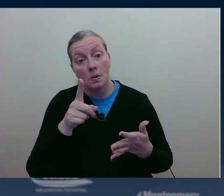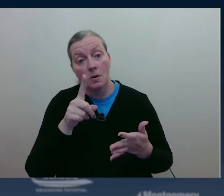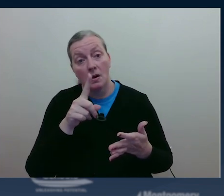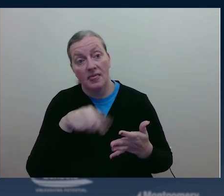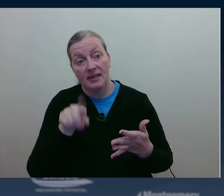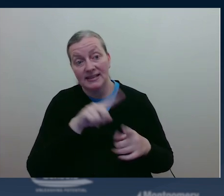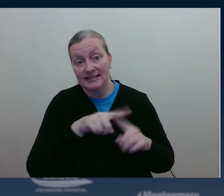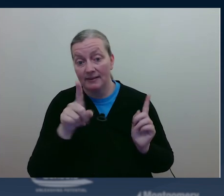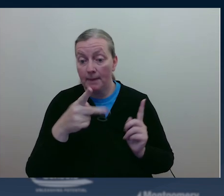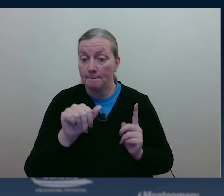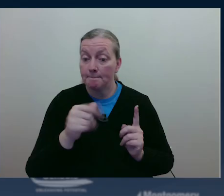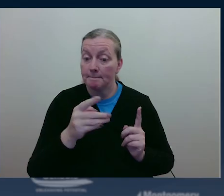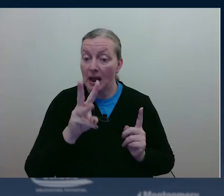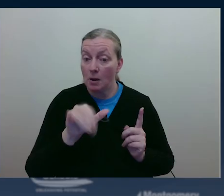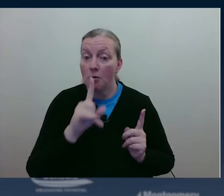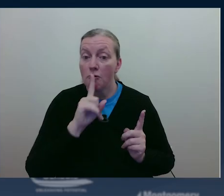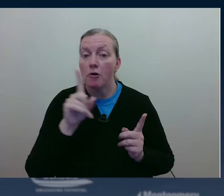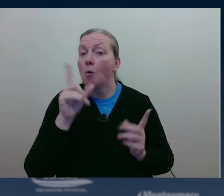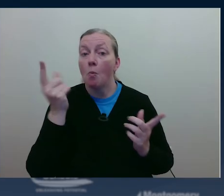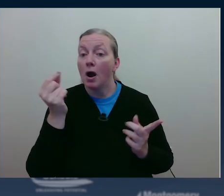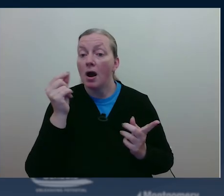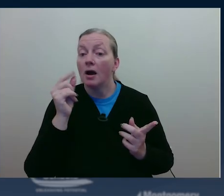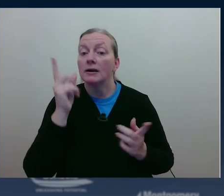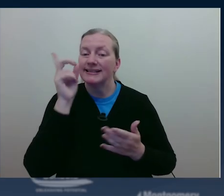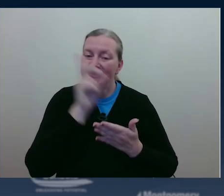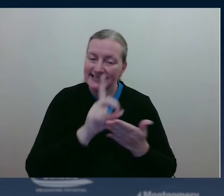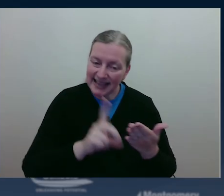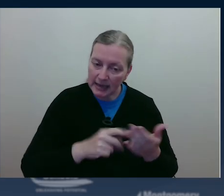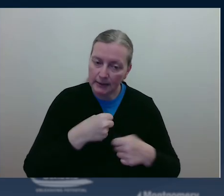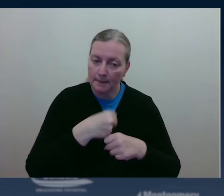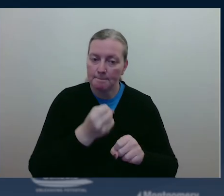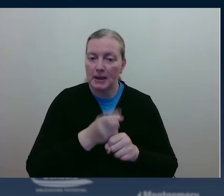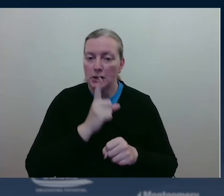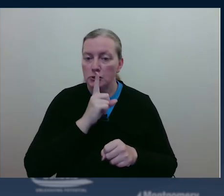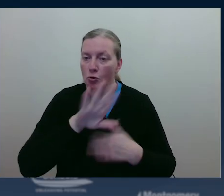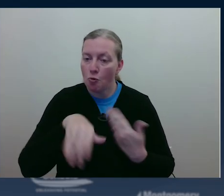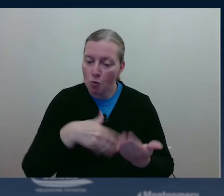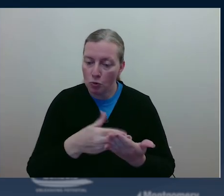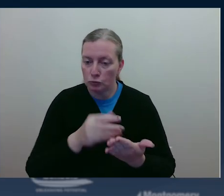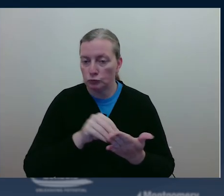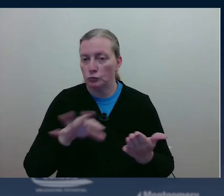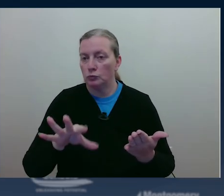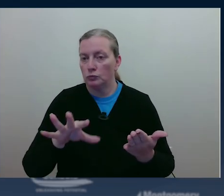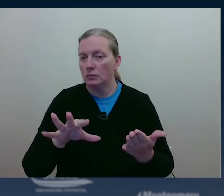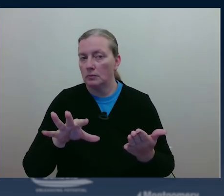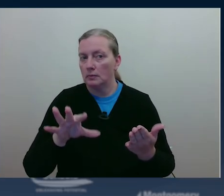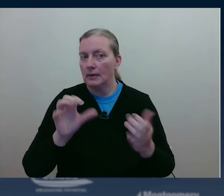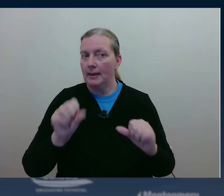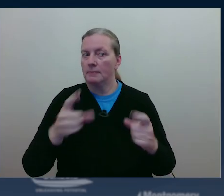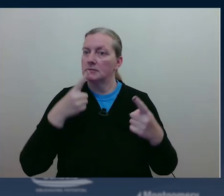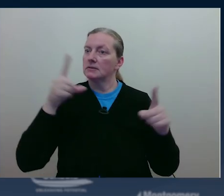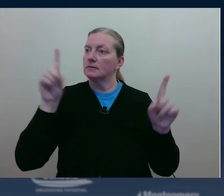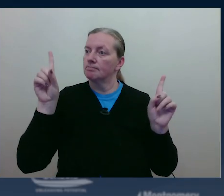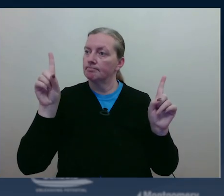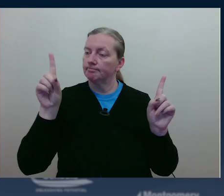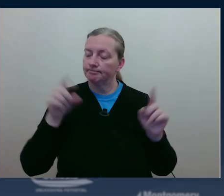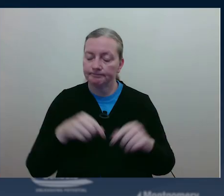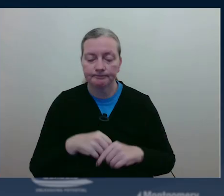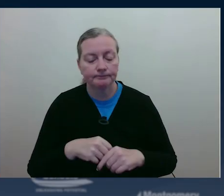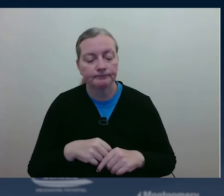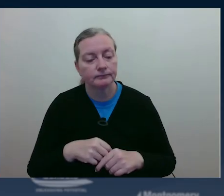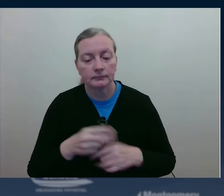to support the success of all our students, including those who are receiving special